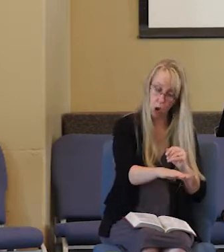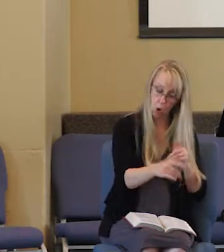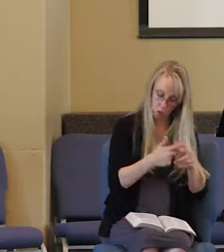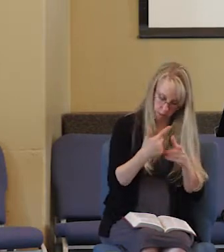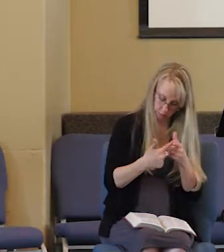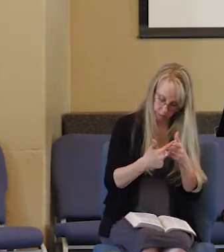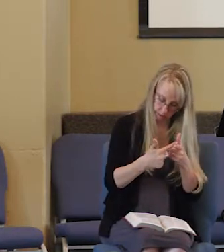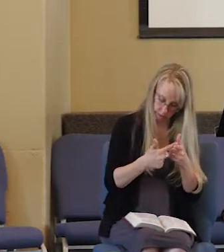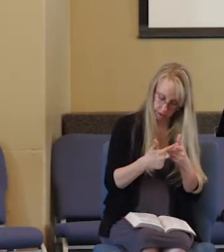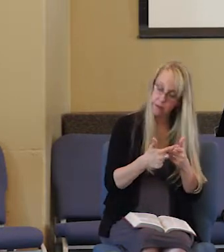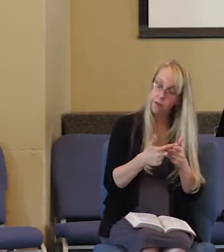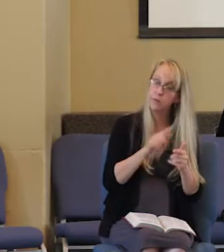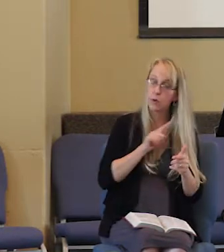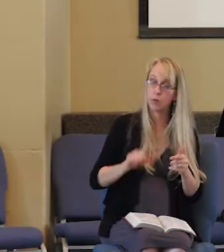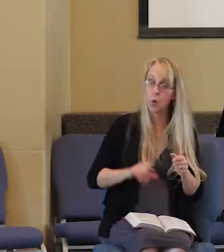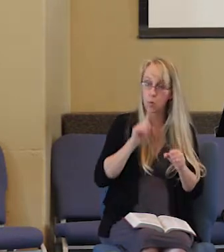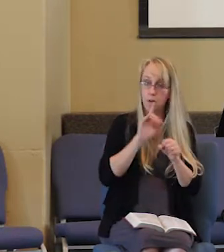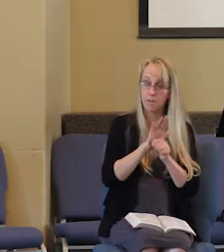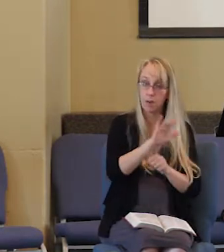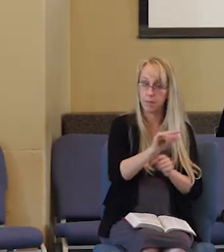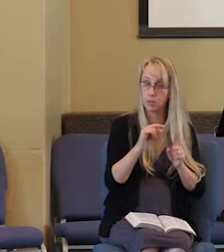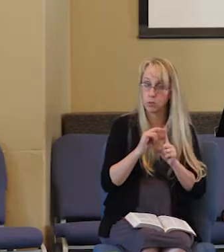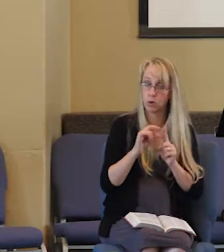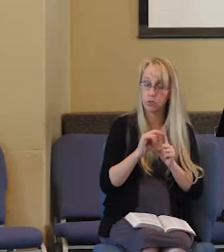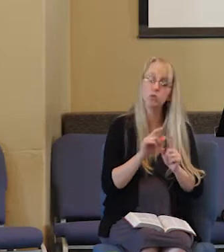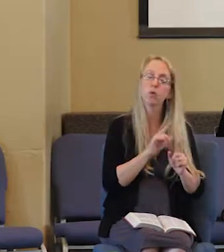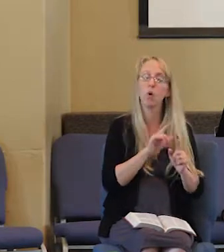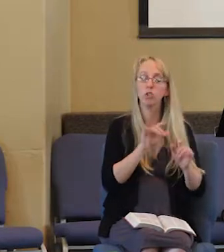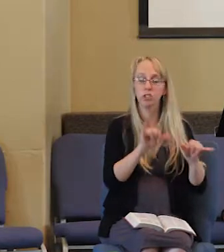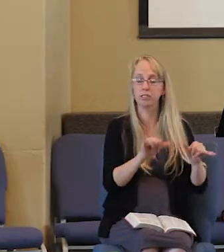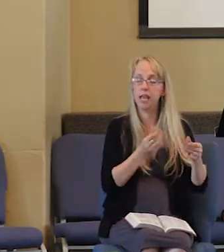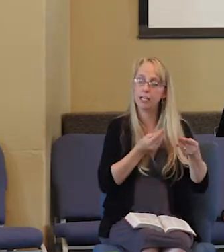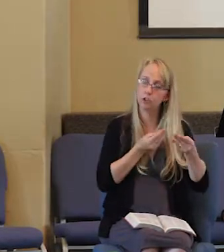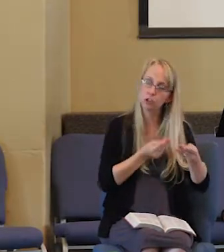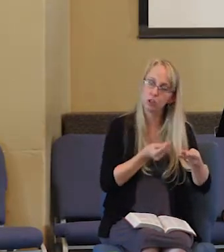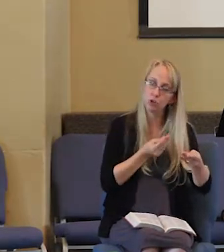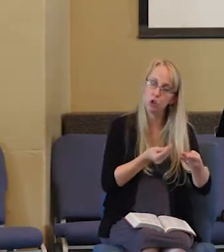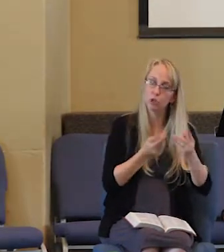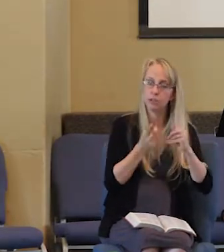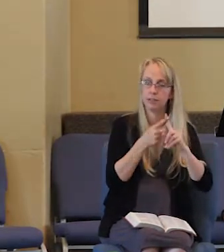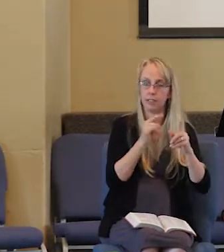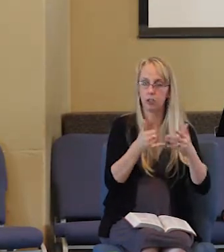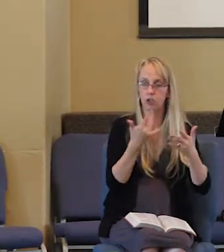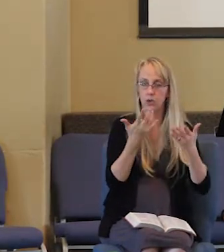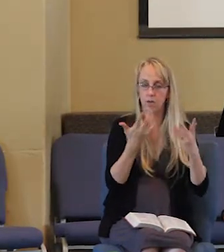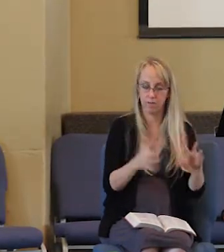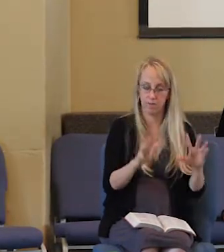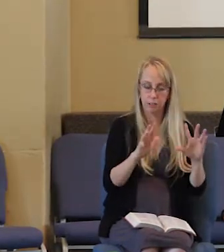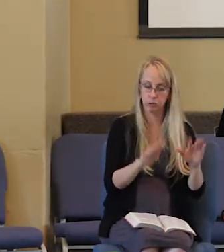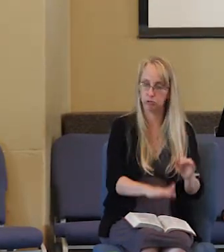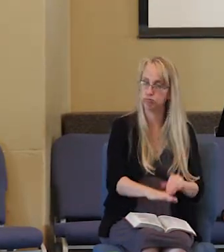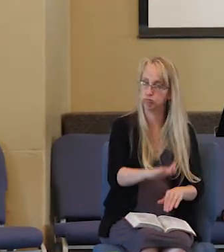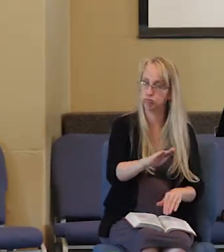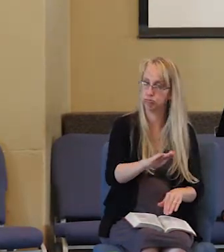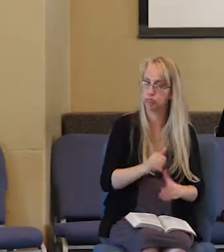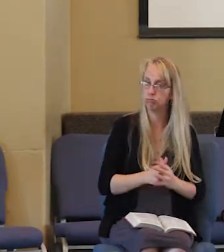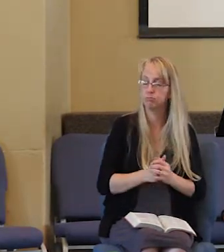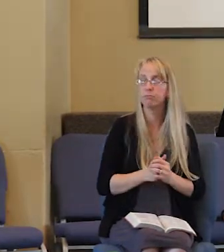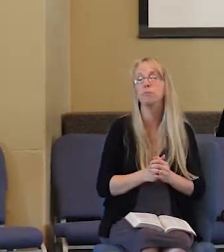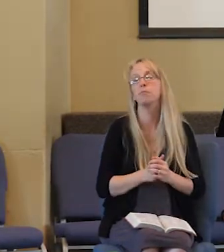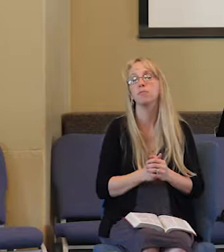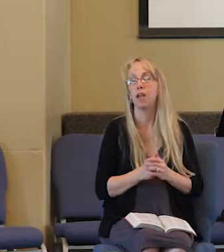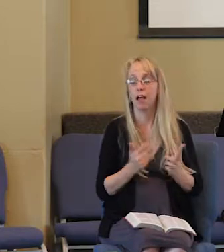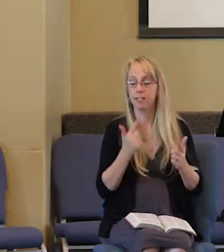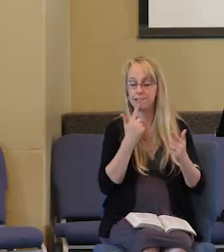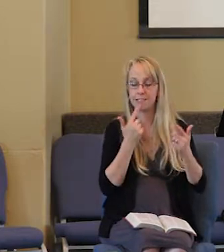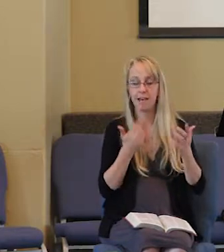Only may the Lord confirm his word. So the woman remained and nursed her son until he was weaned. He